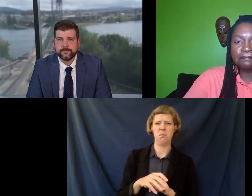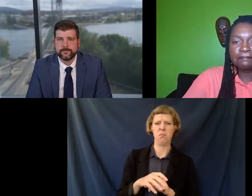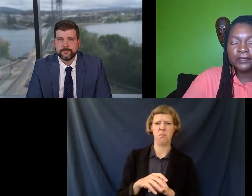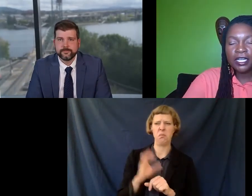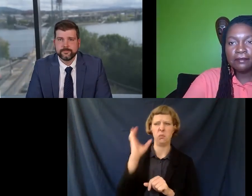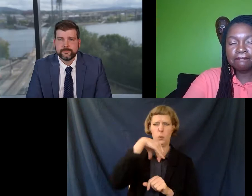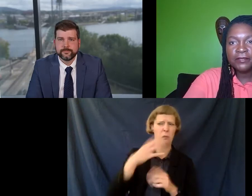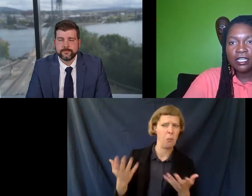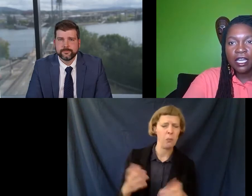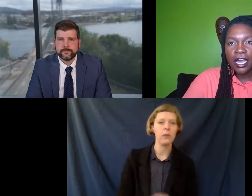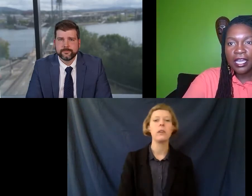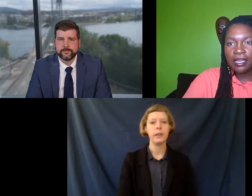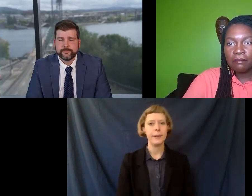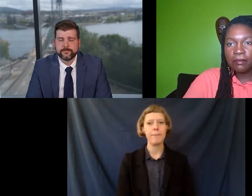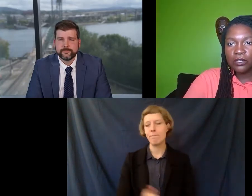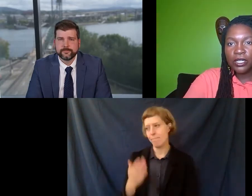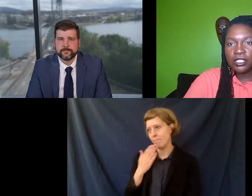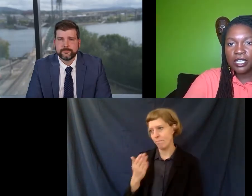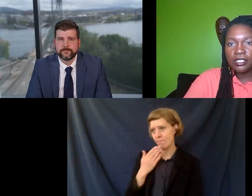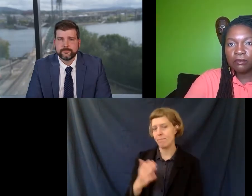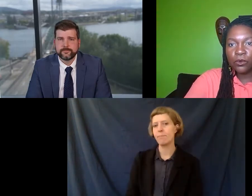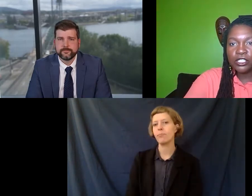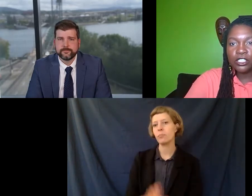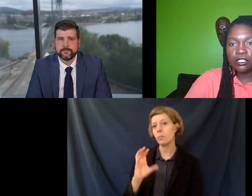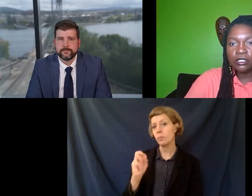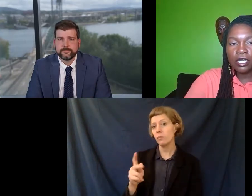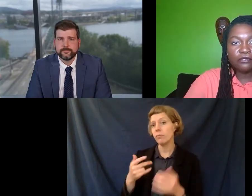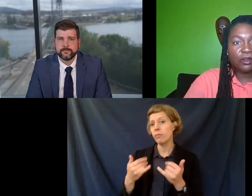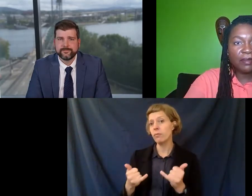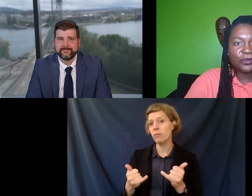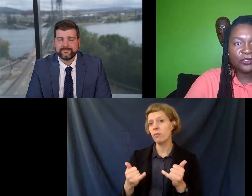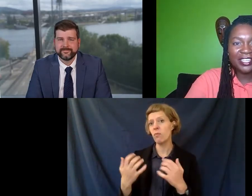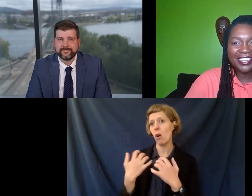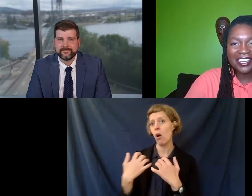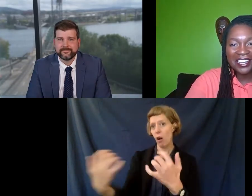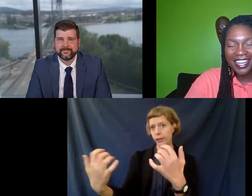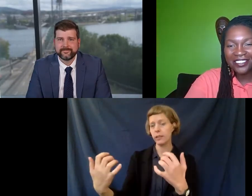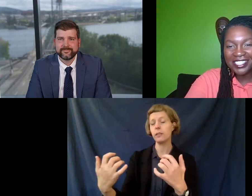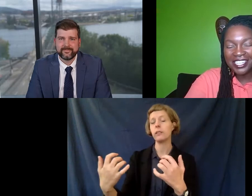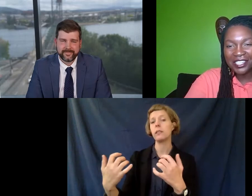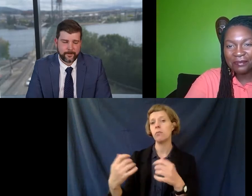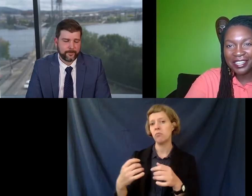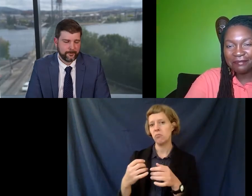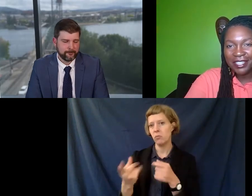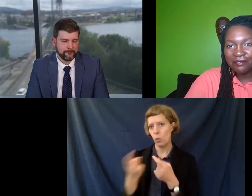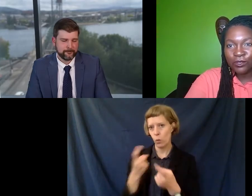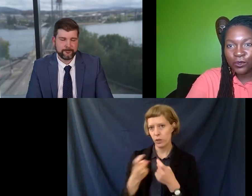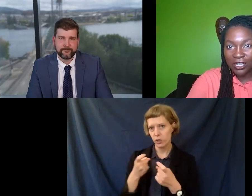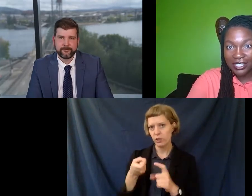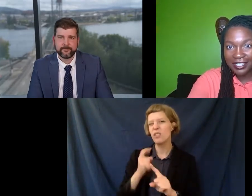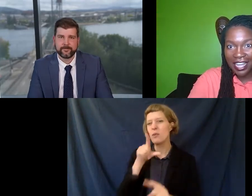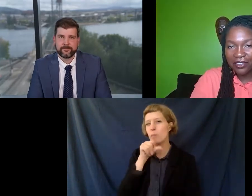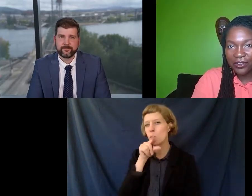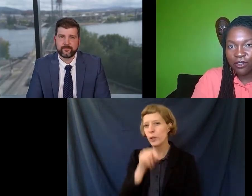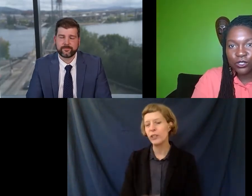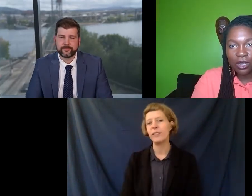I appreciate that. I am going to take some questions from my Twitter feed. I know that City Club